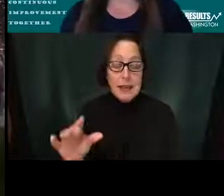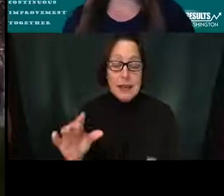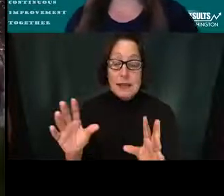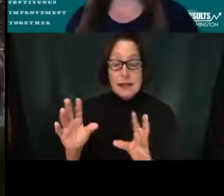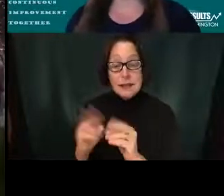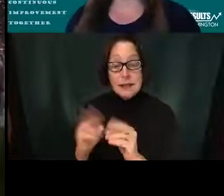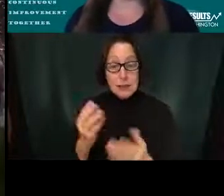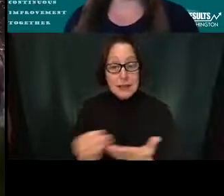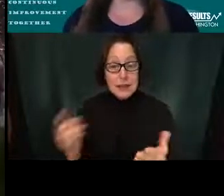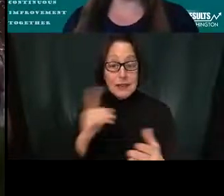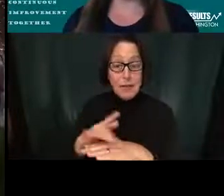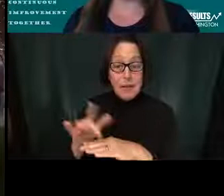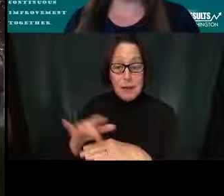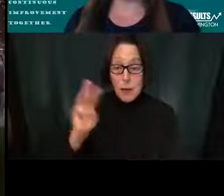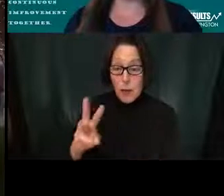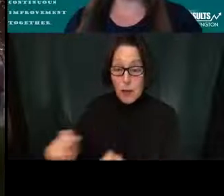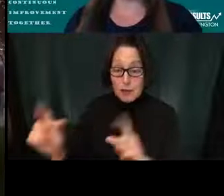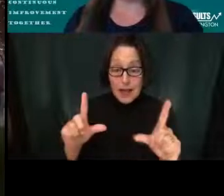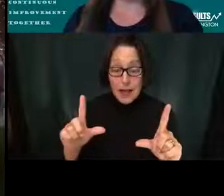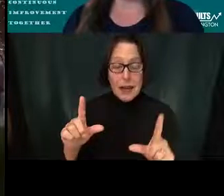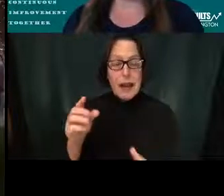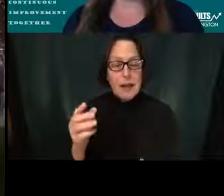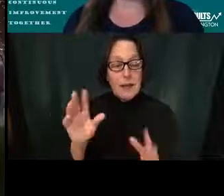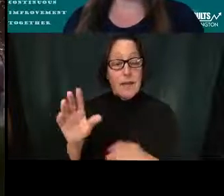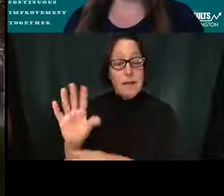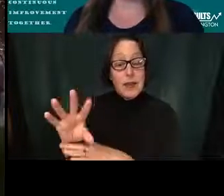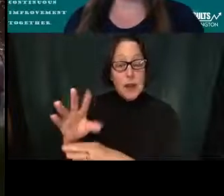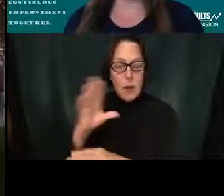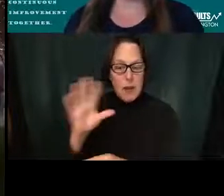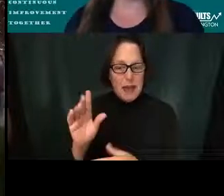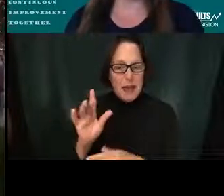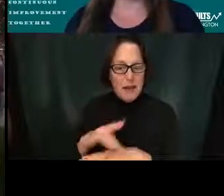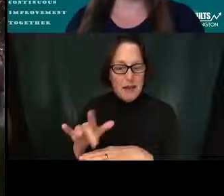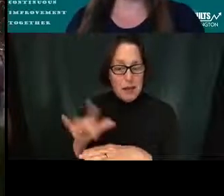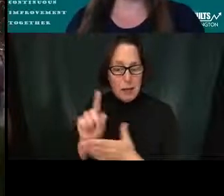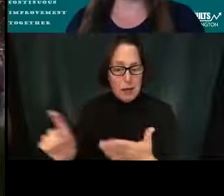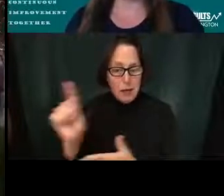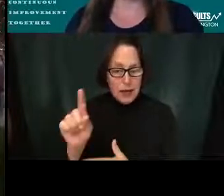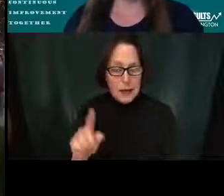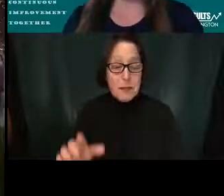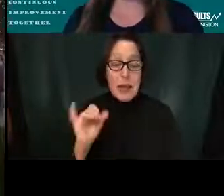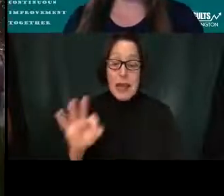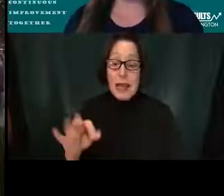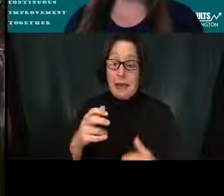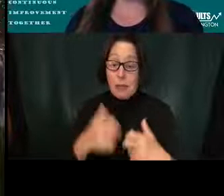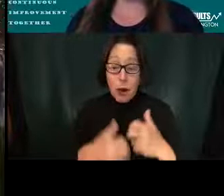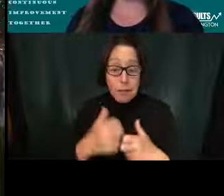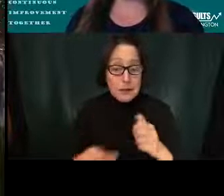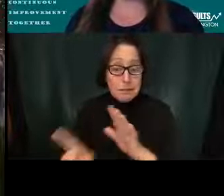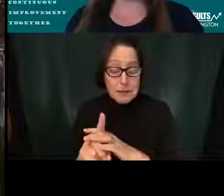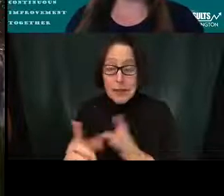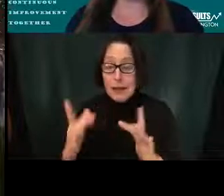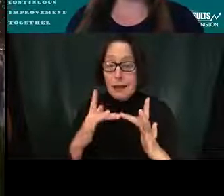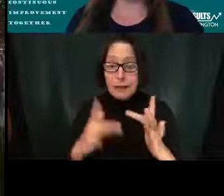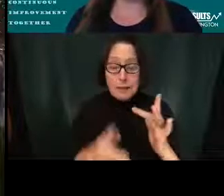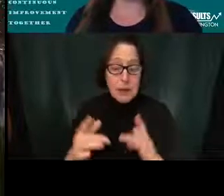website, and videos will be available within a week. If we get disconnected or run into technical troubles, we will try to get the webinar back